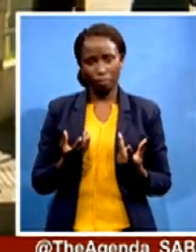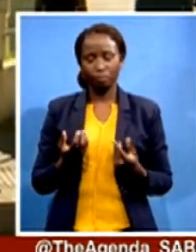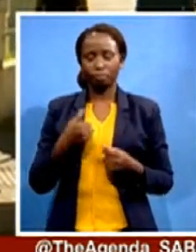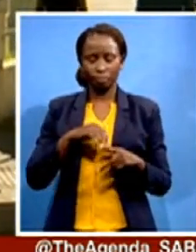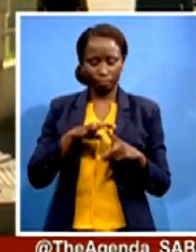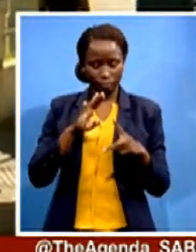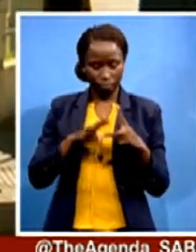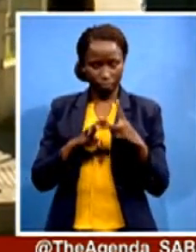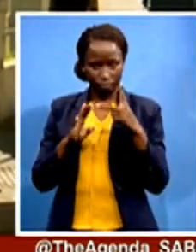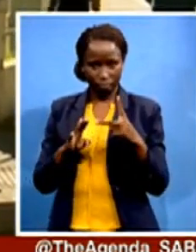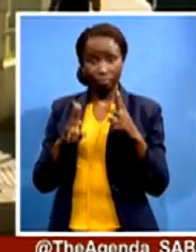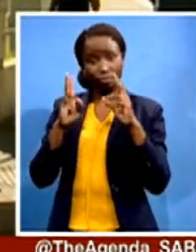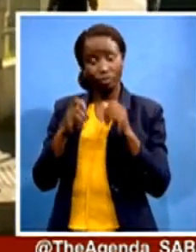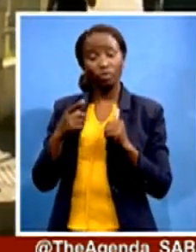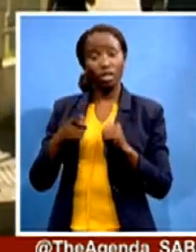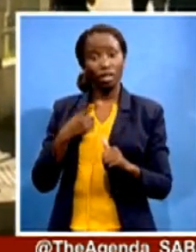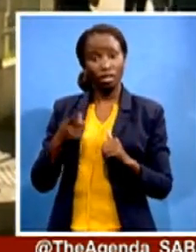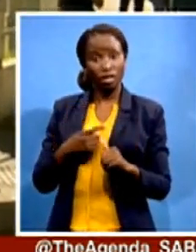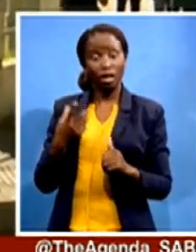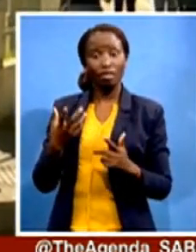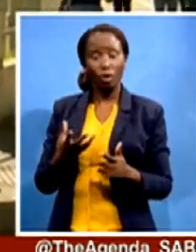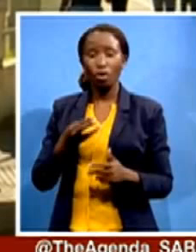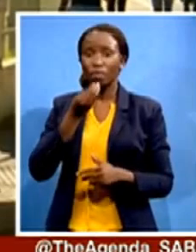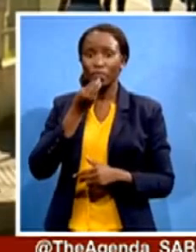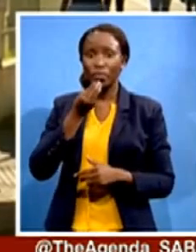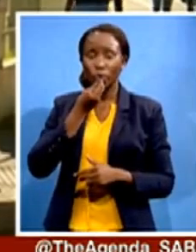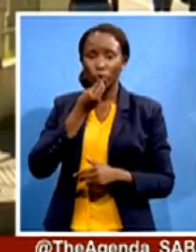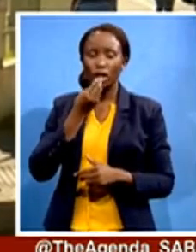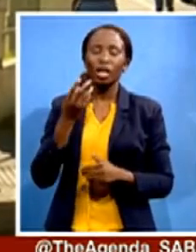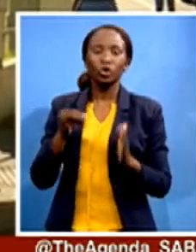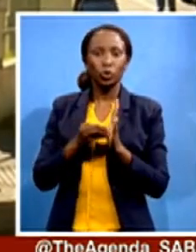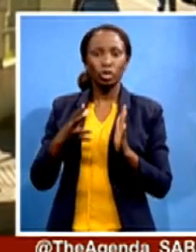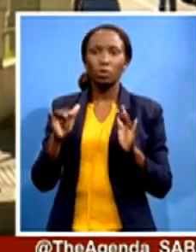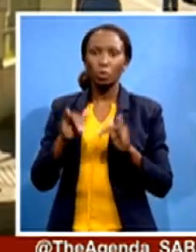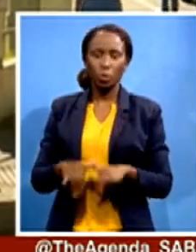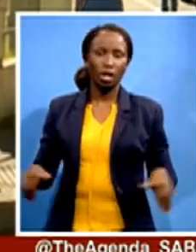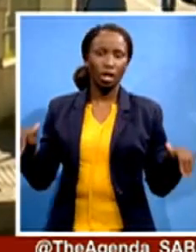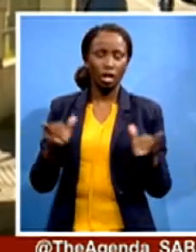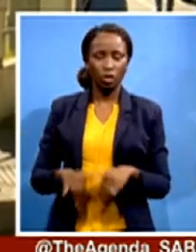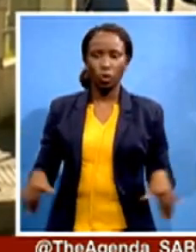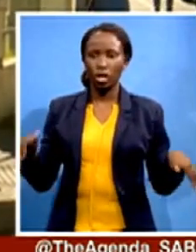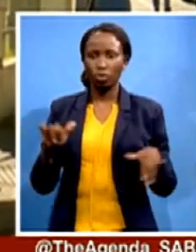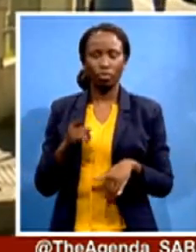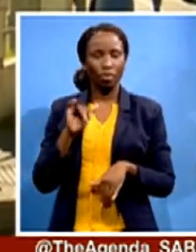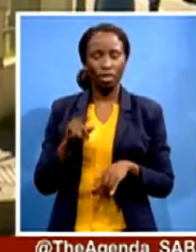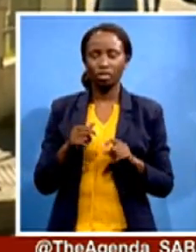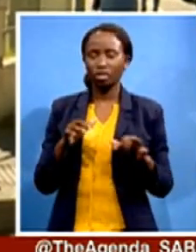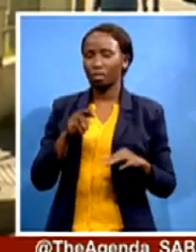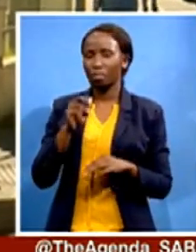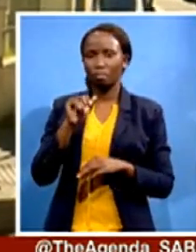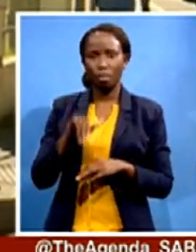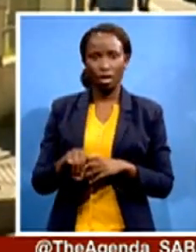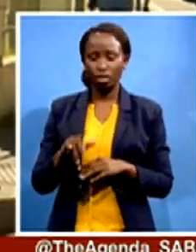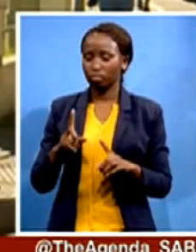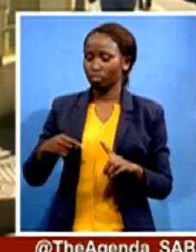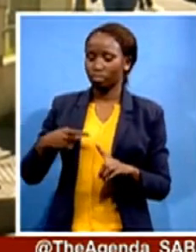allowances. Students have been waiting for their meal allowances, in particular for May. It has not been injected by the university. Then